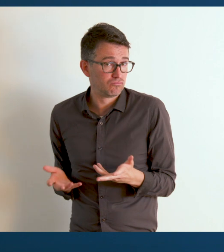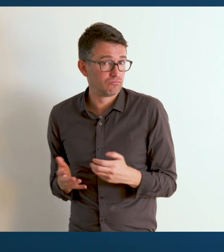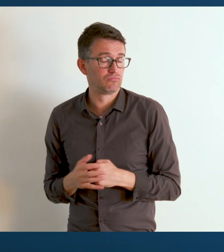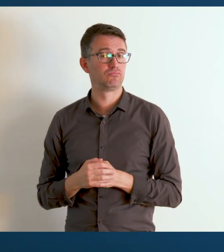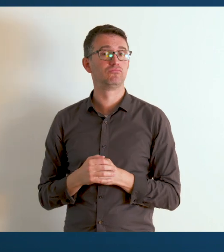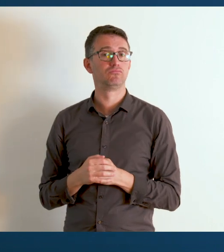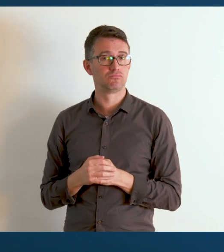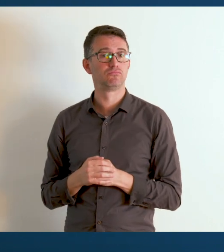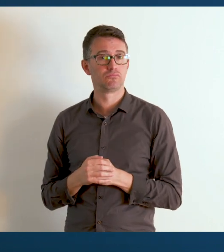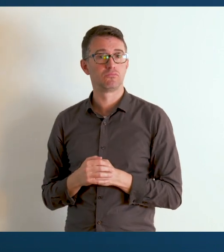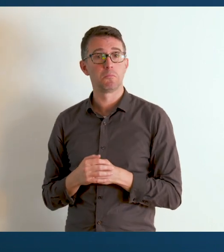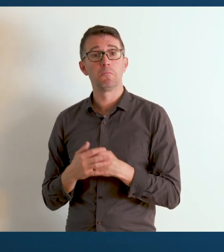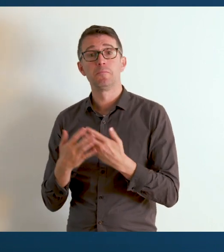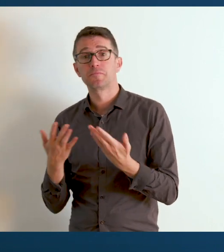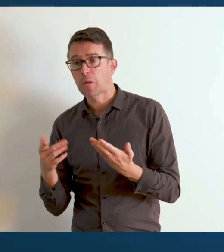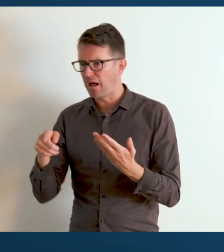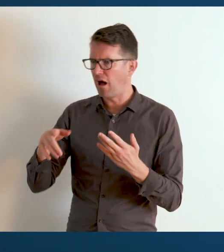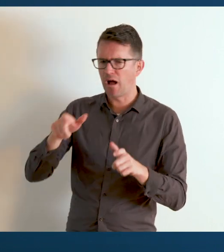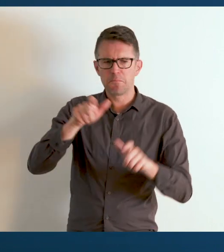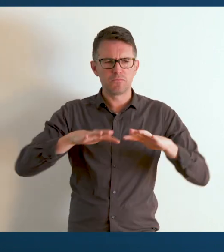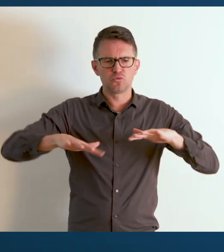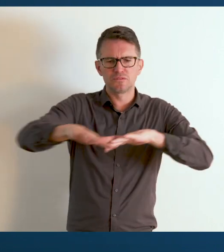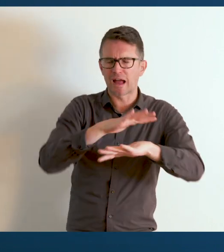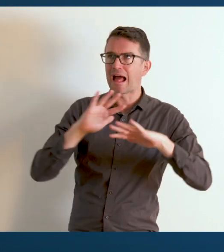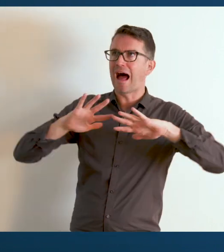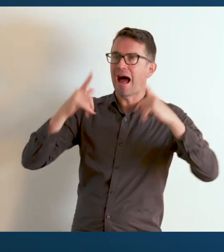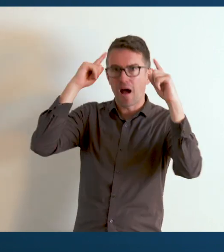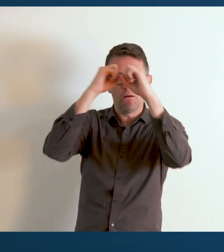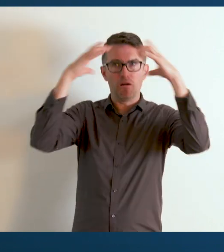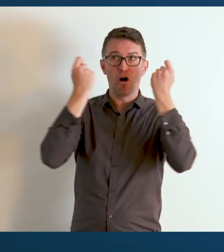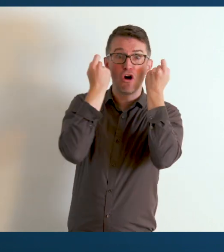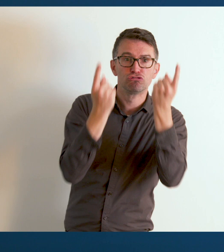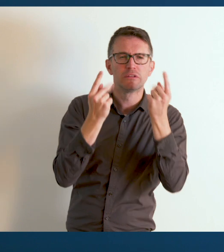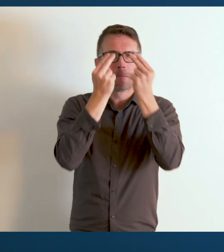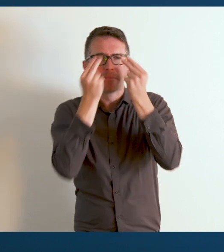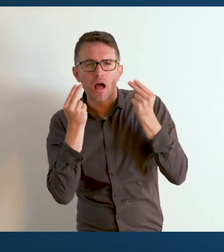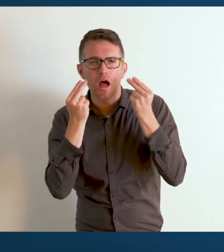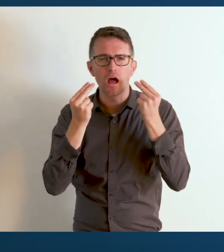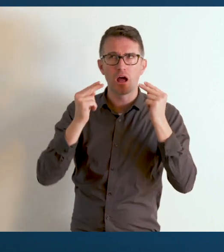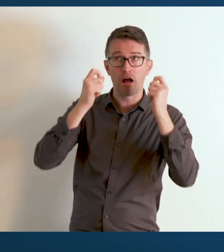the cataract experience I just explained. If that's a community or